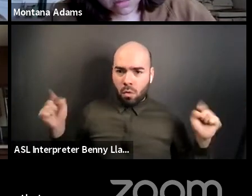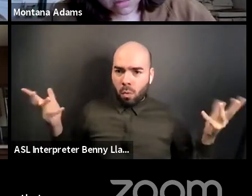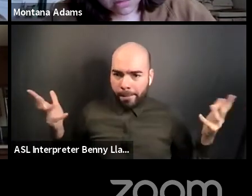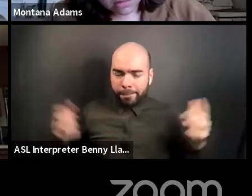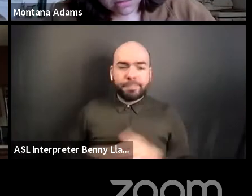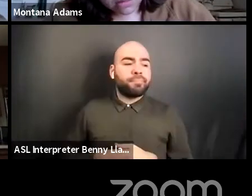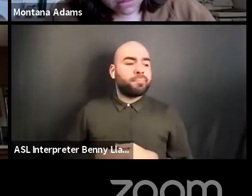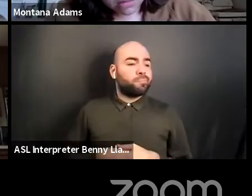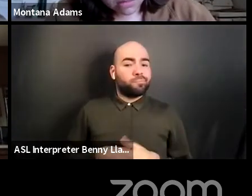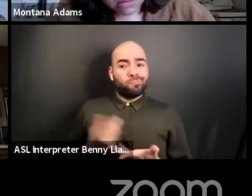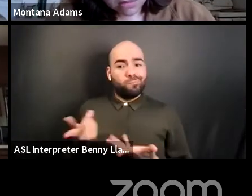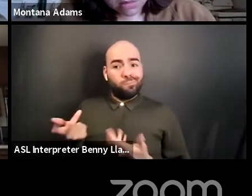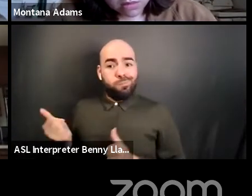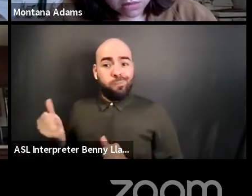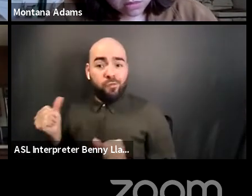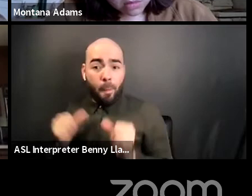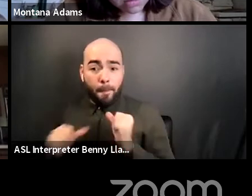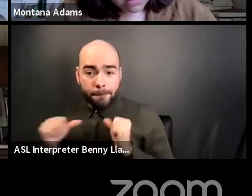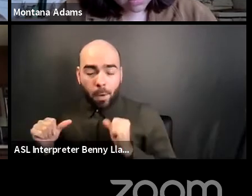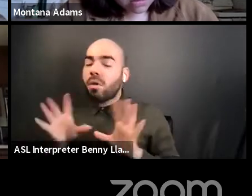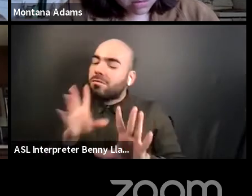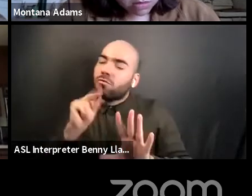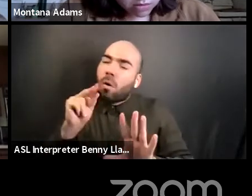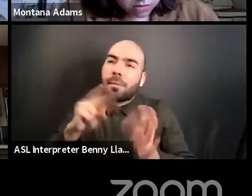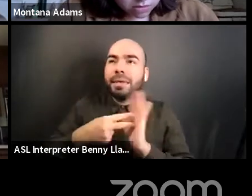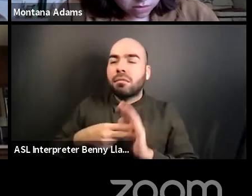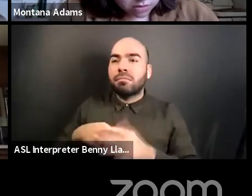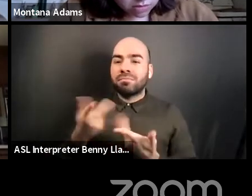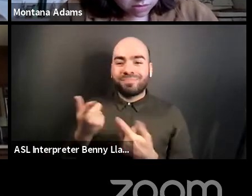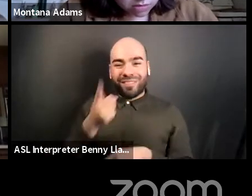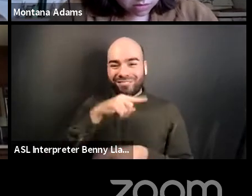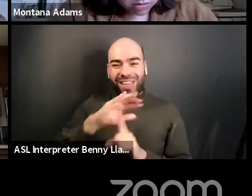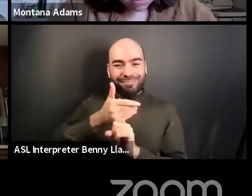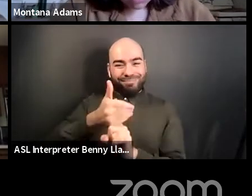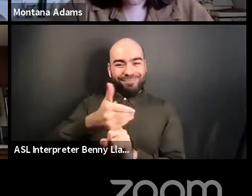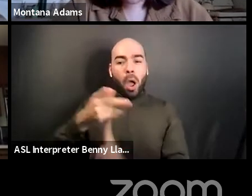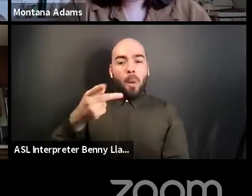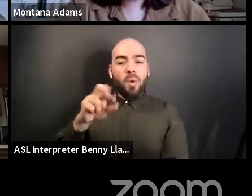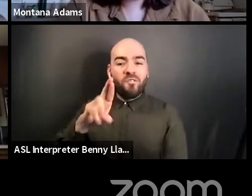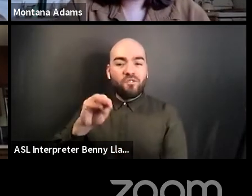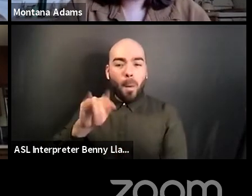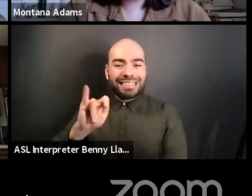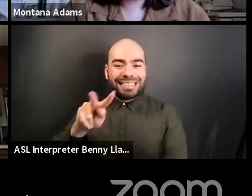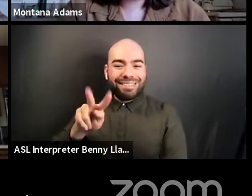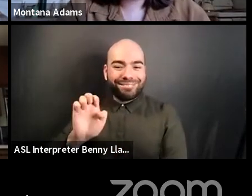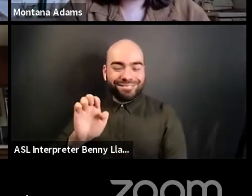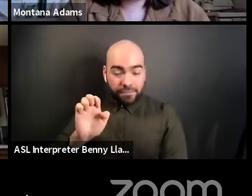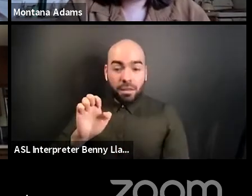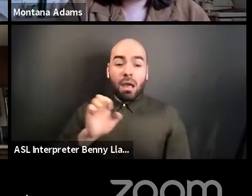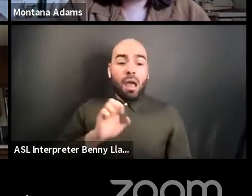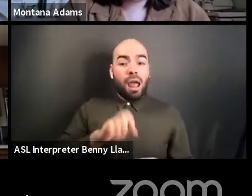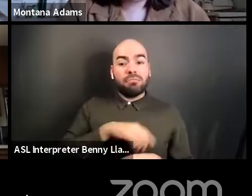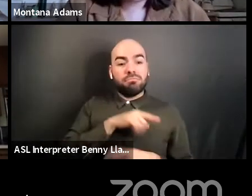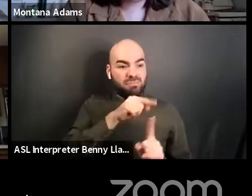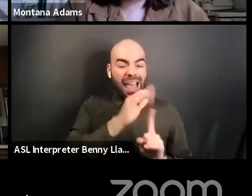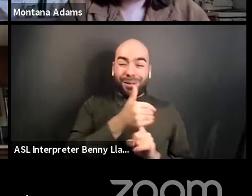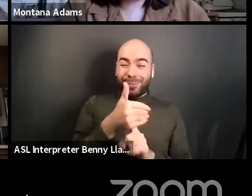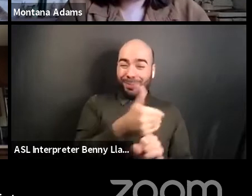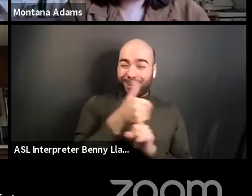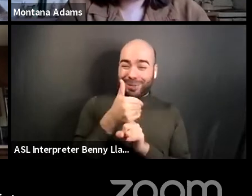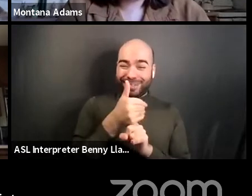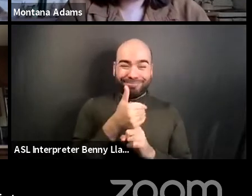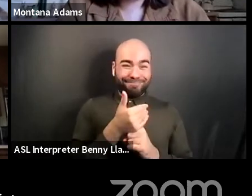like performance or performative, and one that is true storytelling in the way